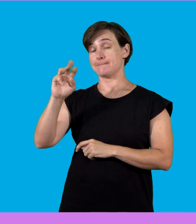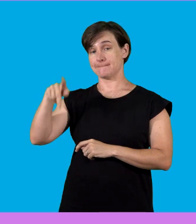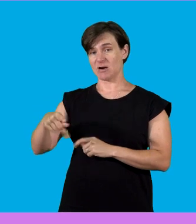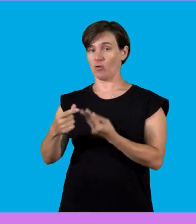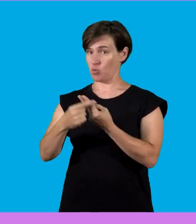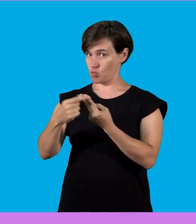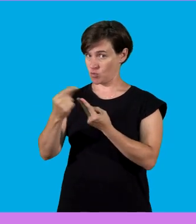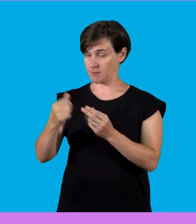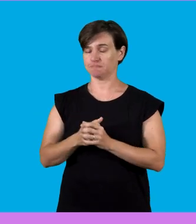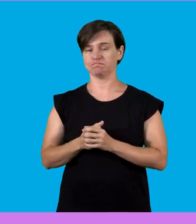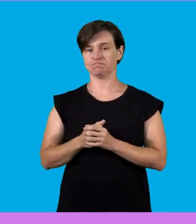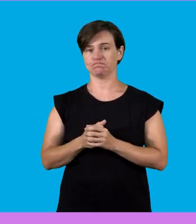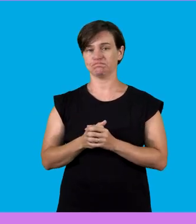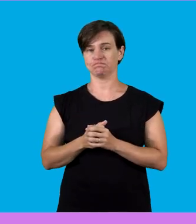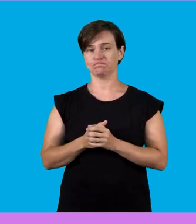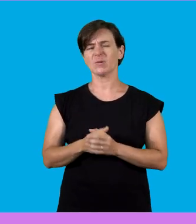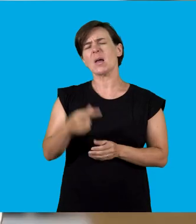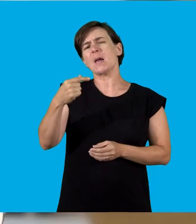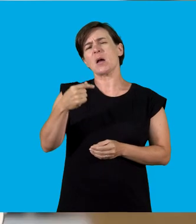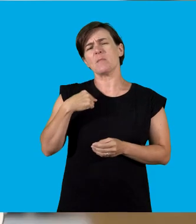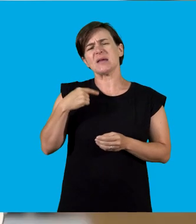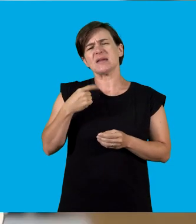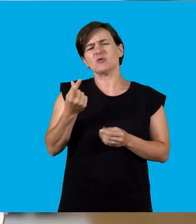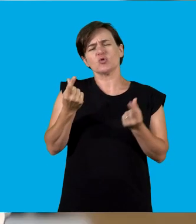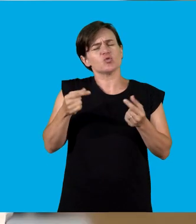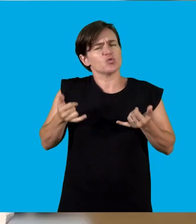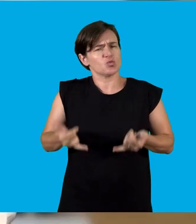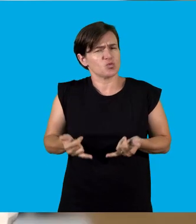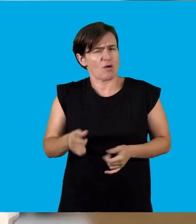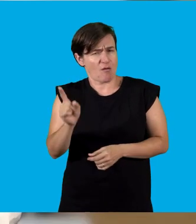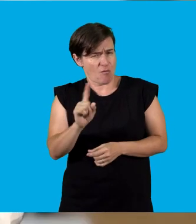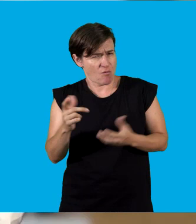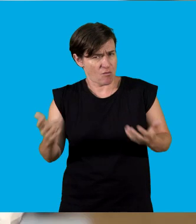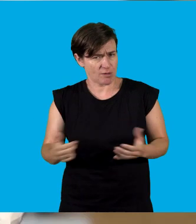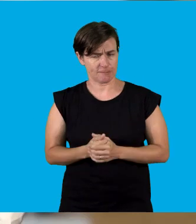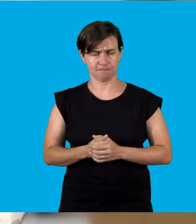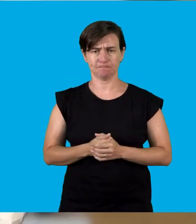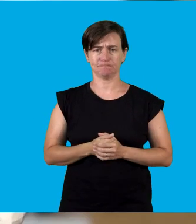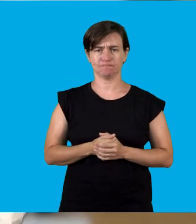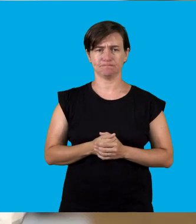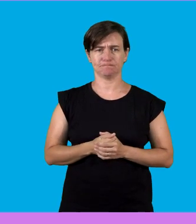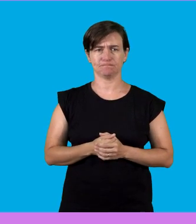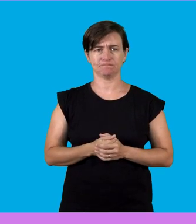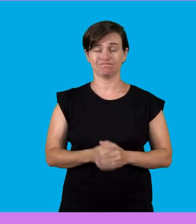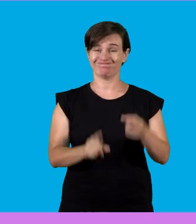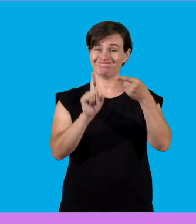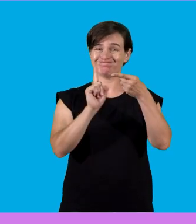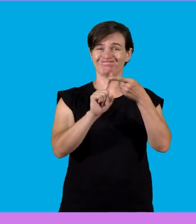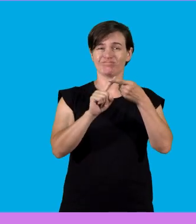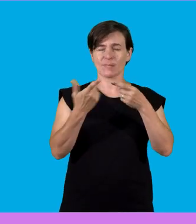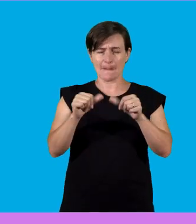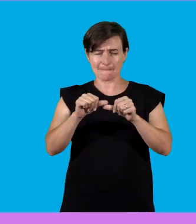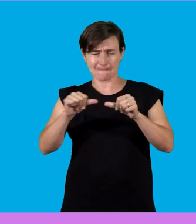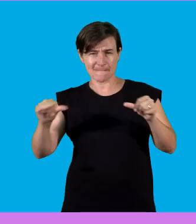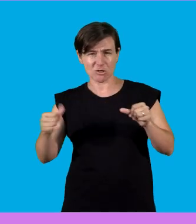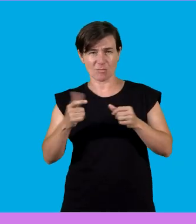units. The journey that I will be taking you on is first we're going to look at measurements